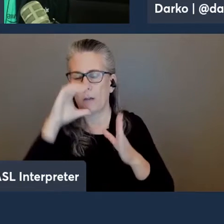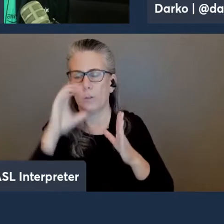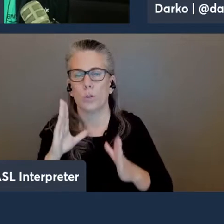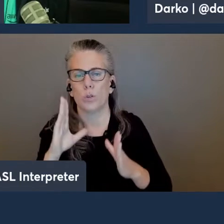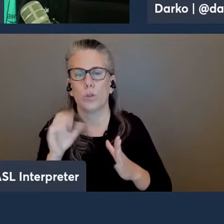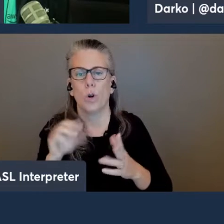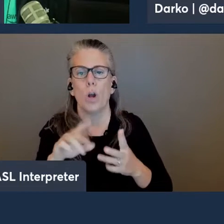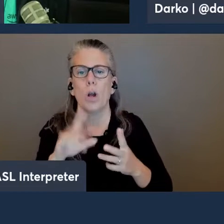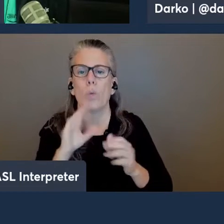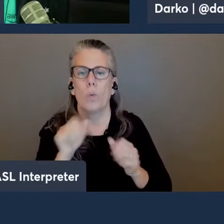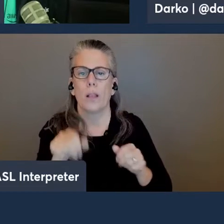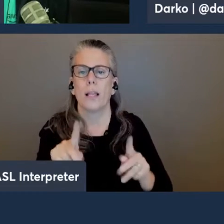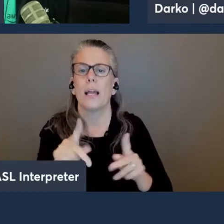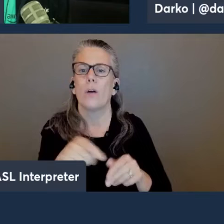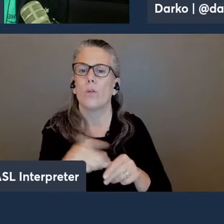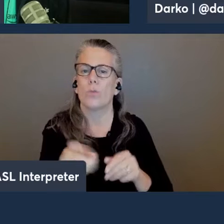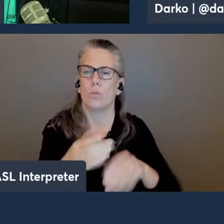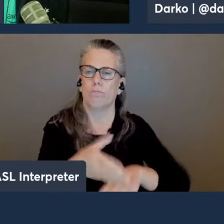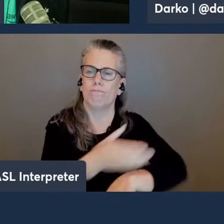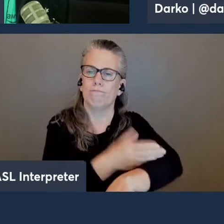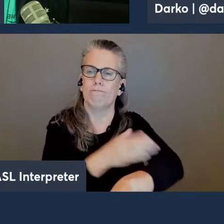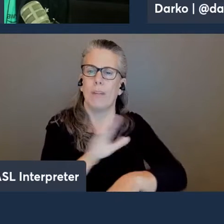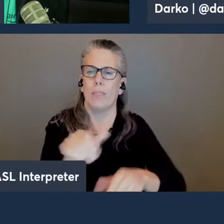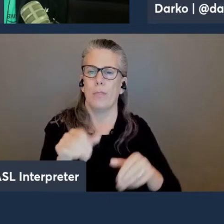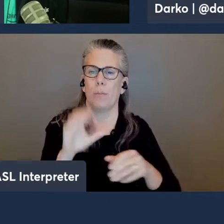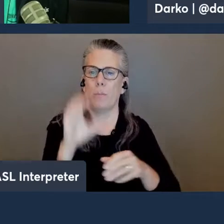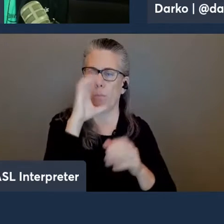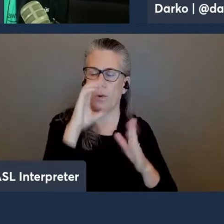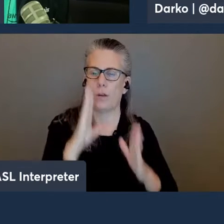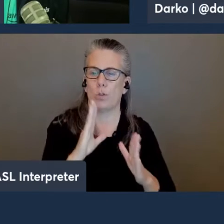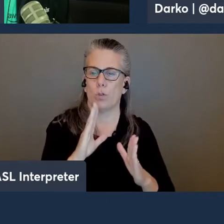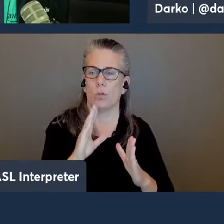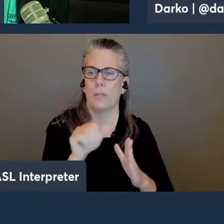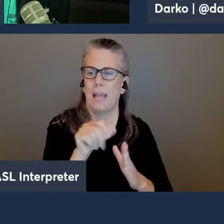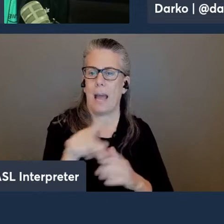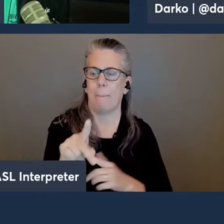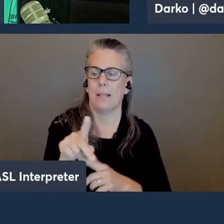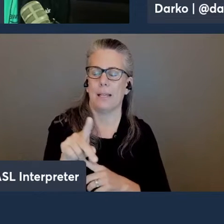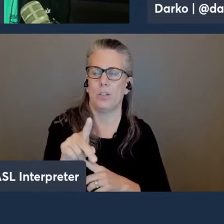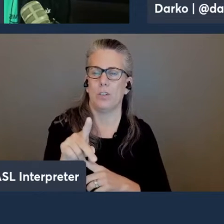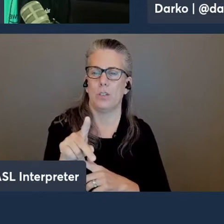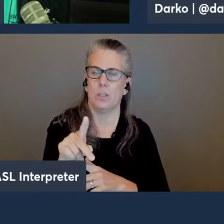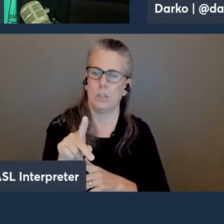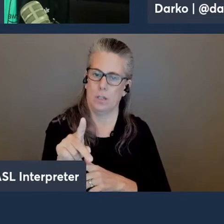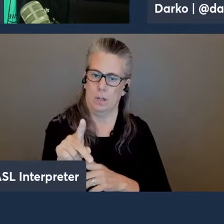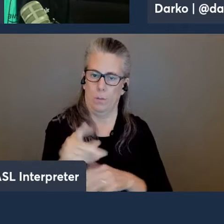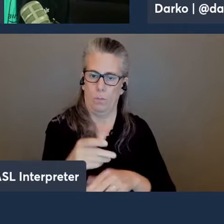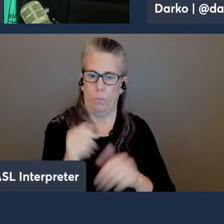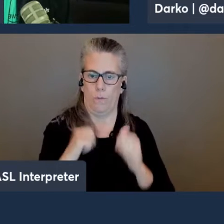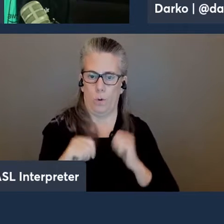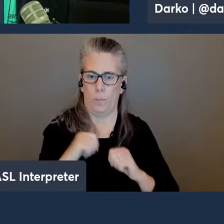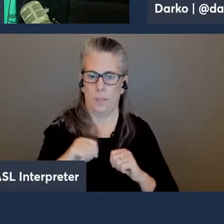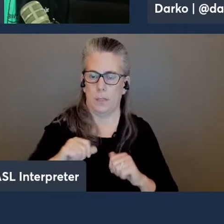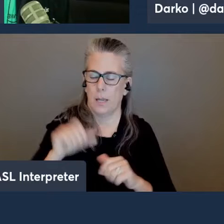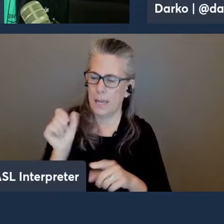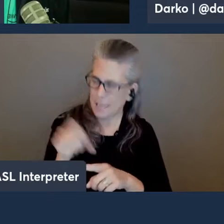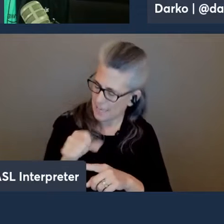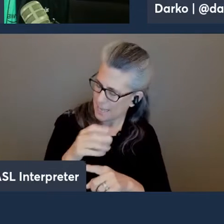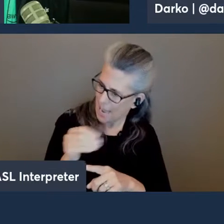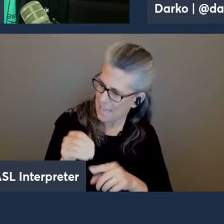application's performance. Mm-hmm. So it is wonderful because like your infrastructure, your application actually extends to your client devices. It's not just